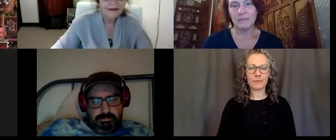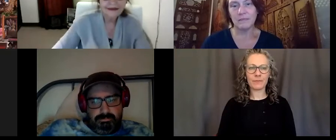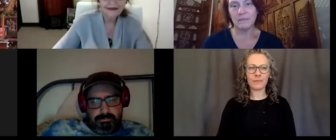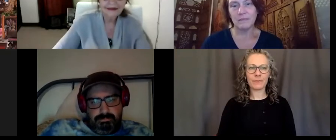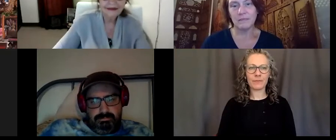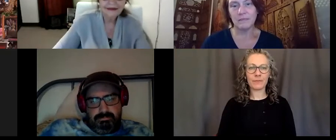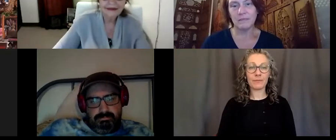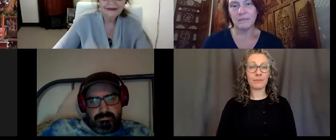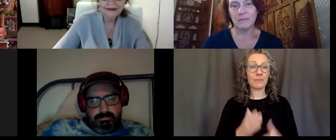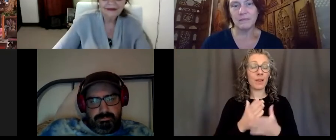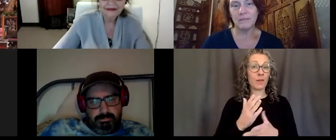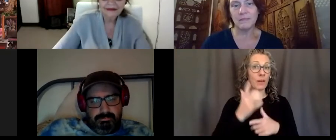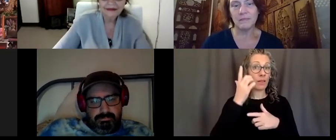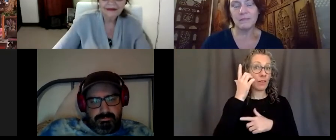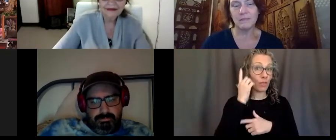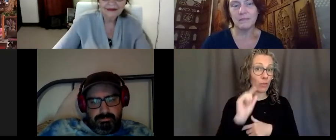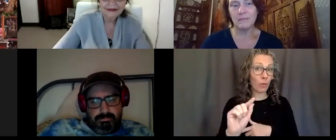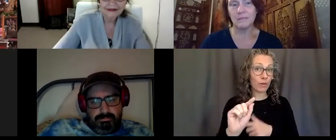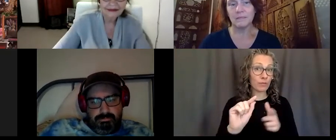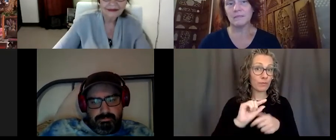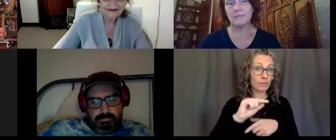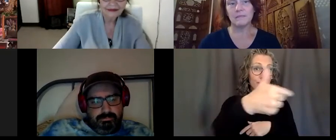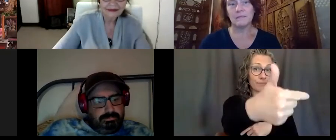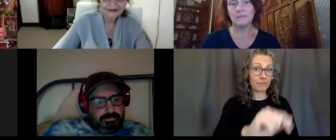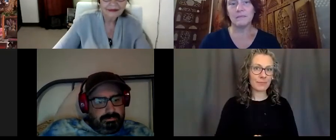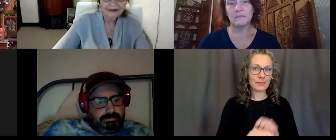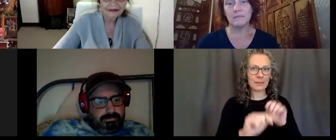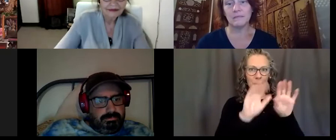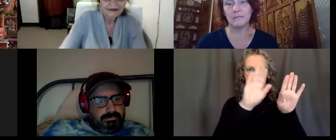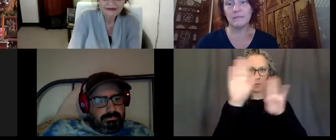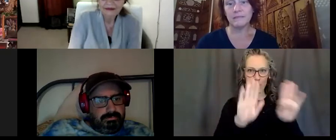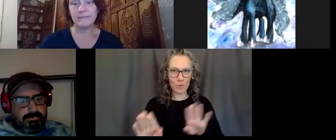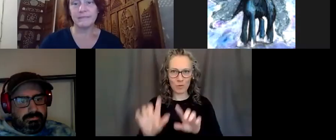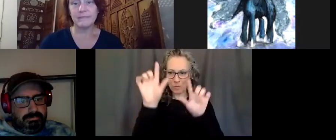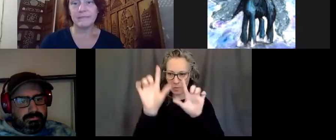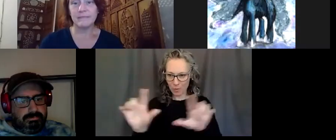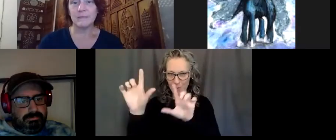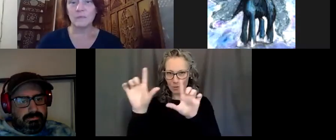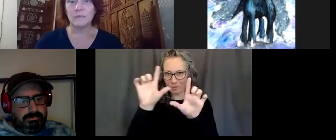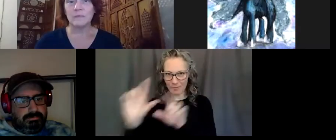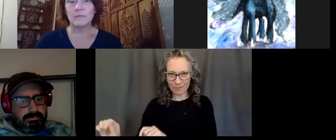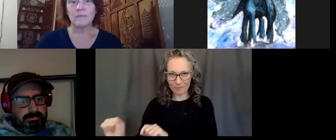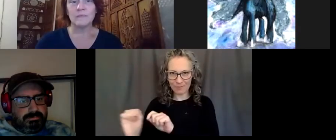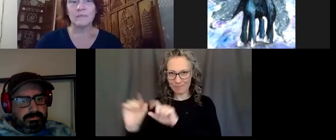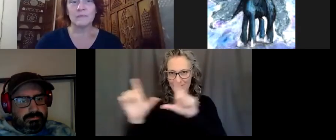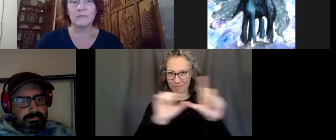All right, so then let's see. Thorne is next. So I can move everybody off screen again.